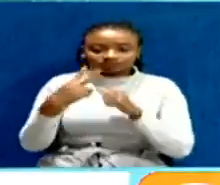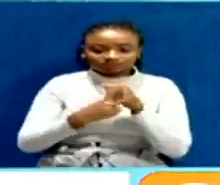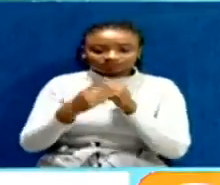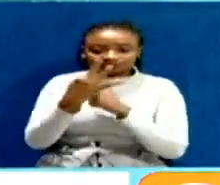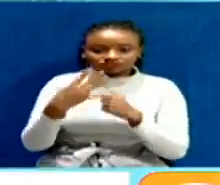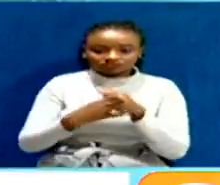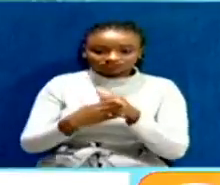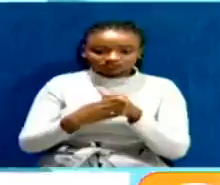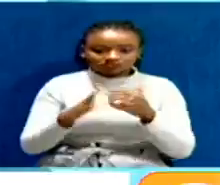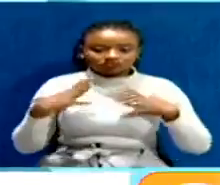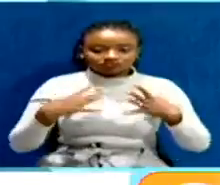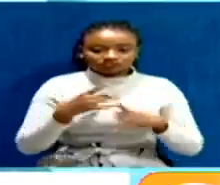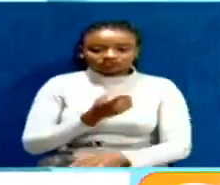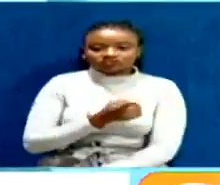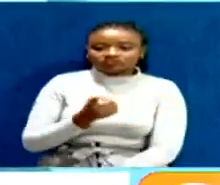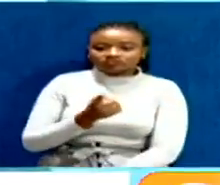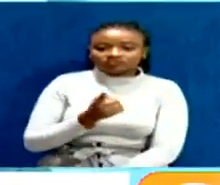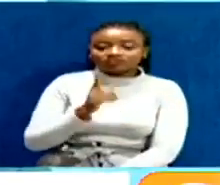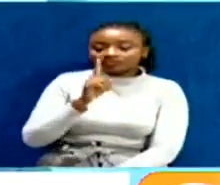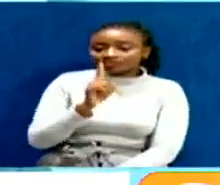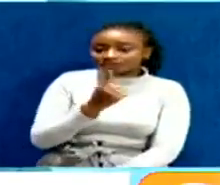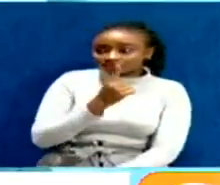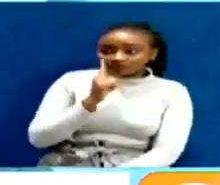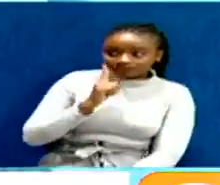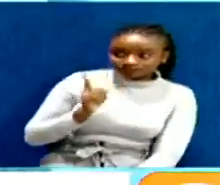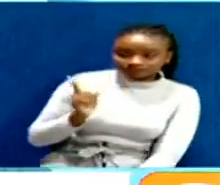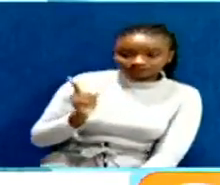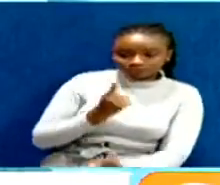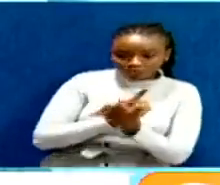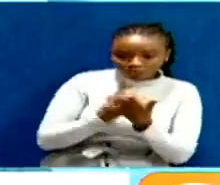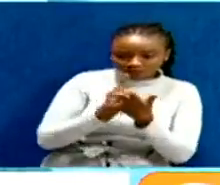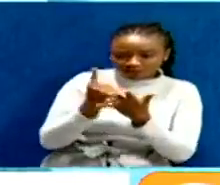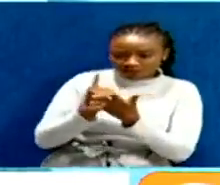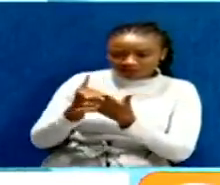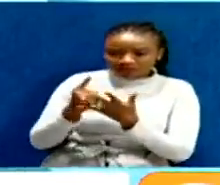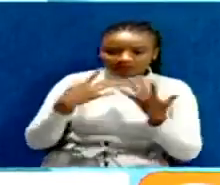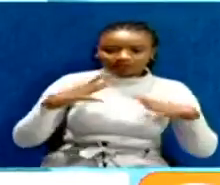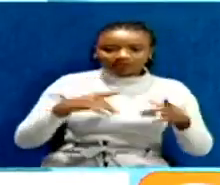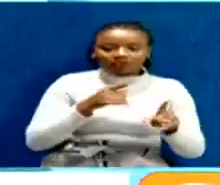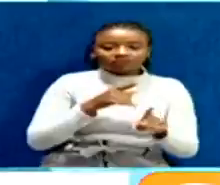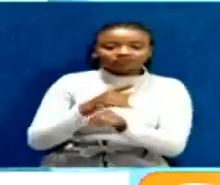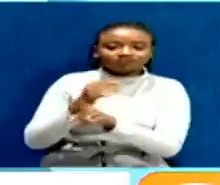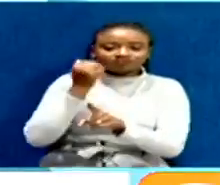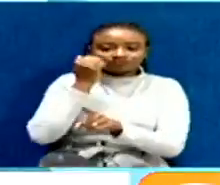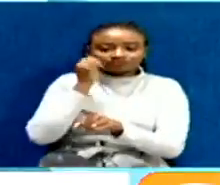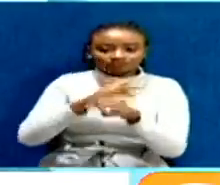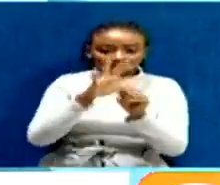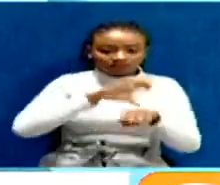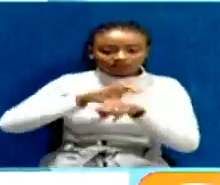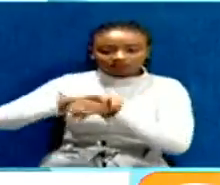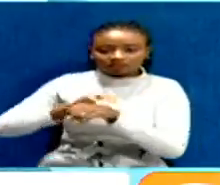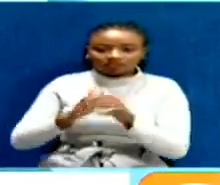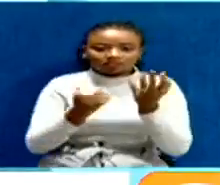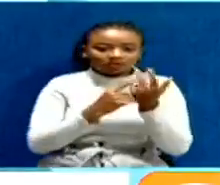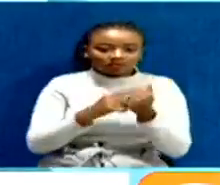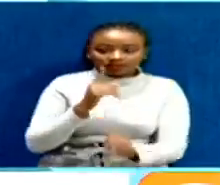5,739 infections so far. In the first week of May, 168 cases were recorded. The following week, between the dates of 10th to 16th